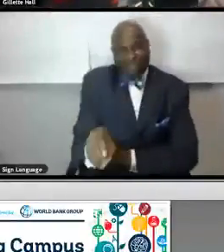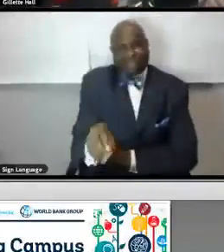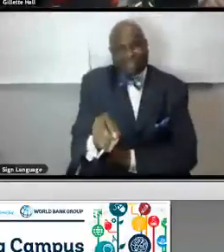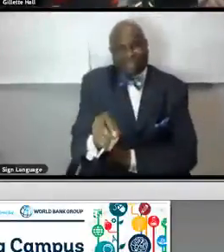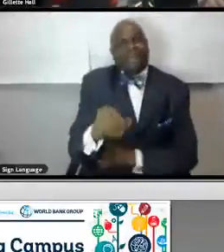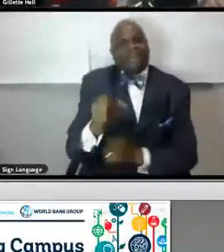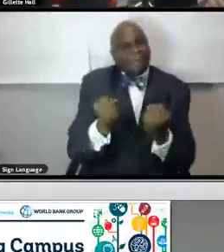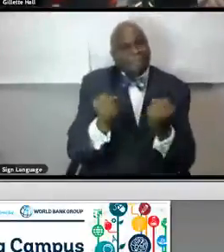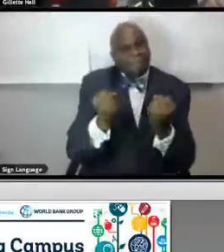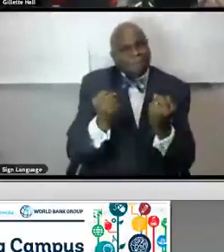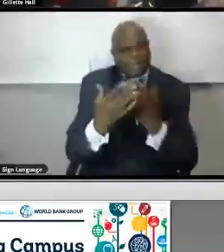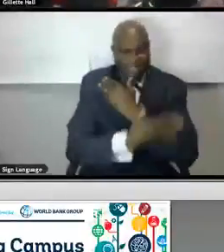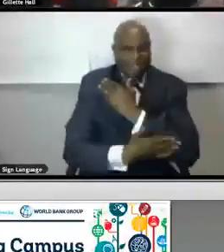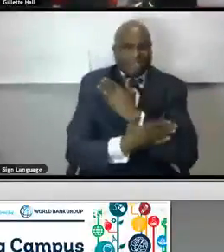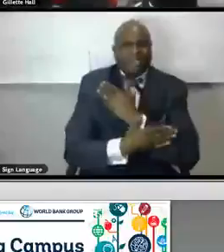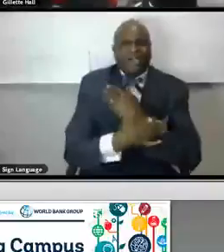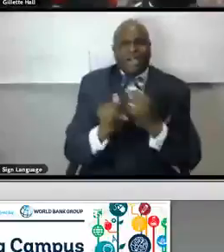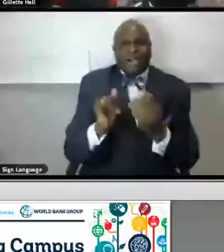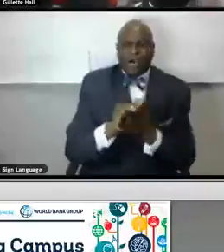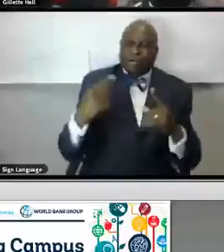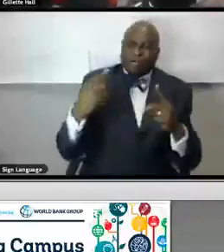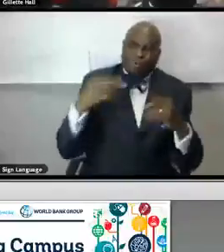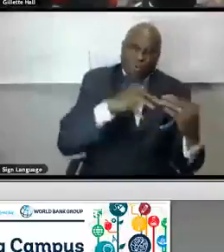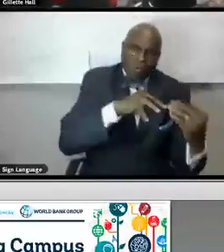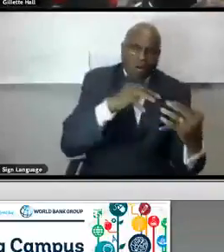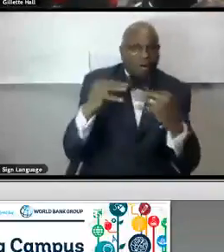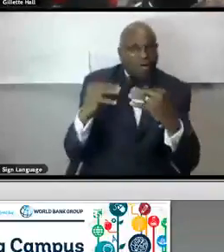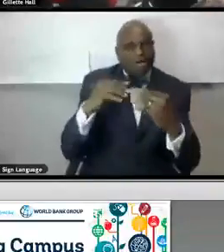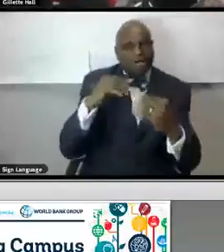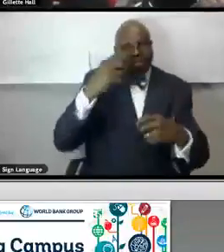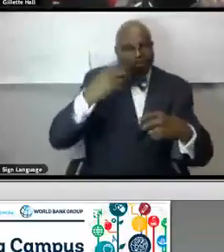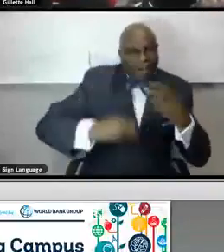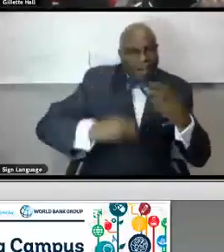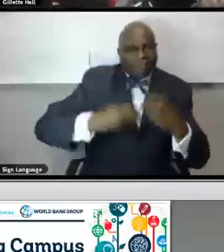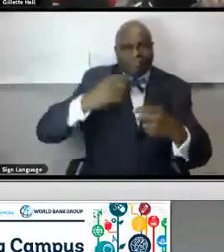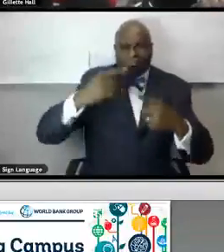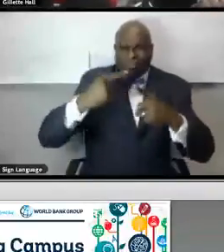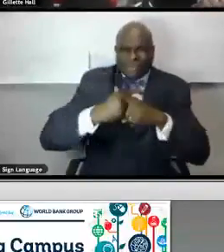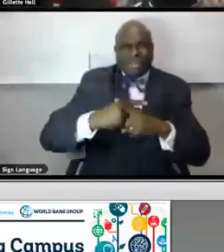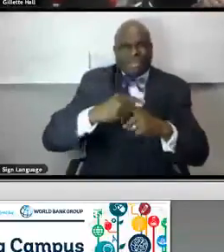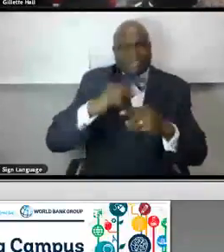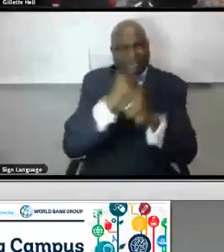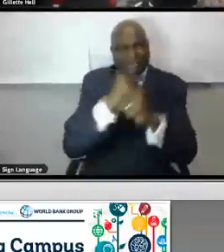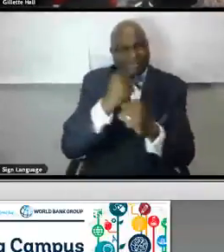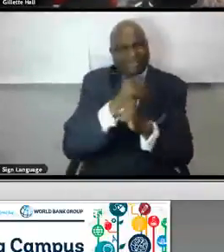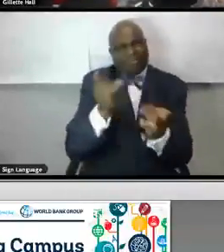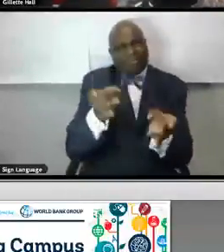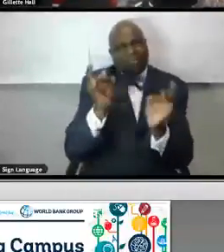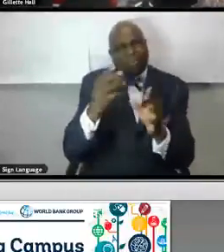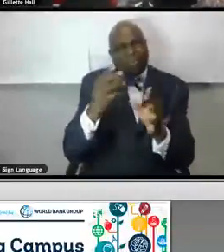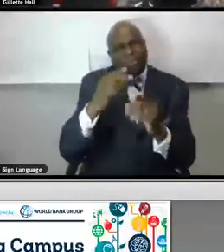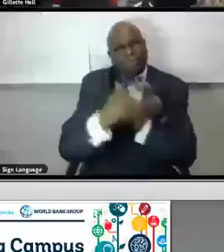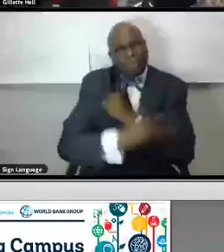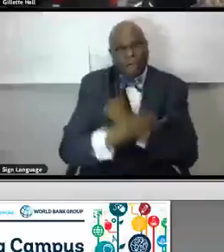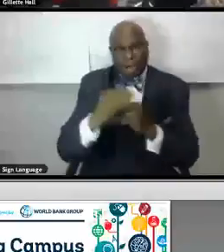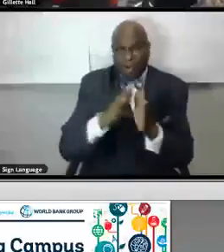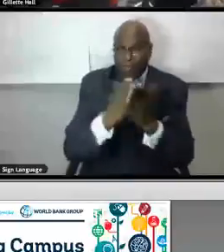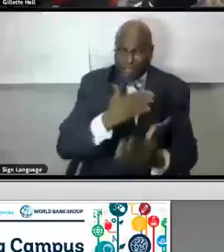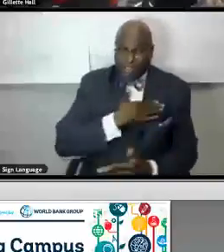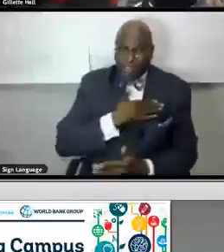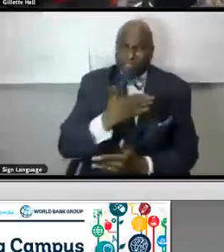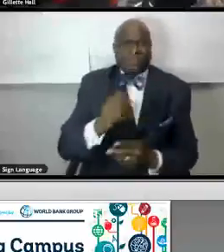There are many countries where, due to conflict or other reasons, the statistics are poor. Our book admittedly does